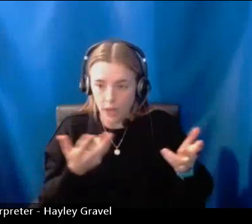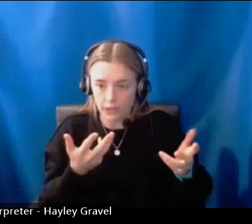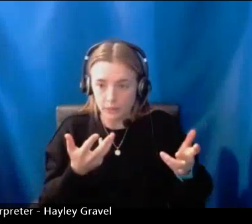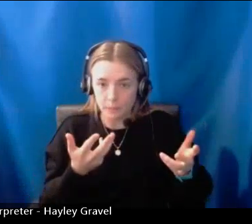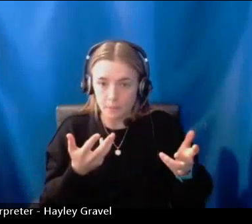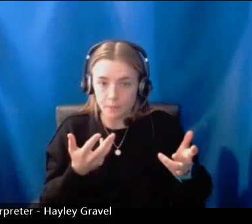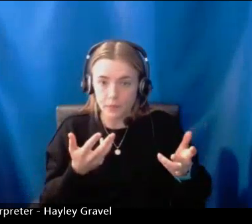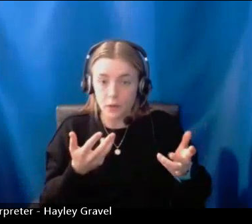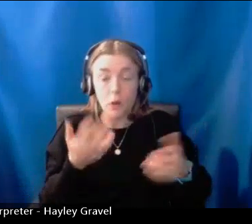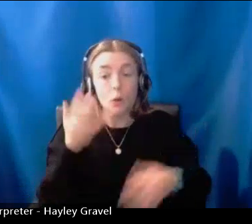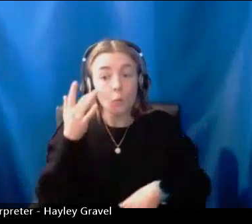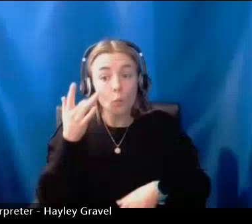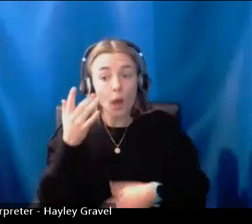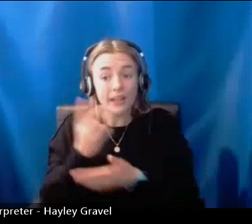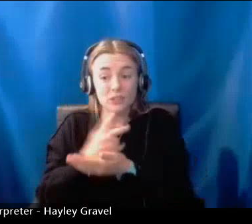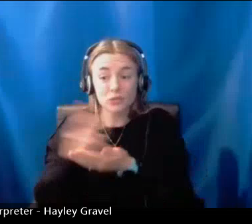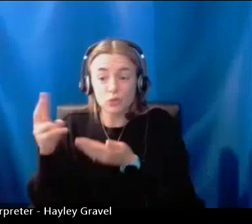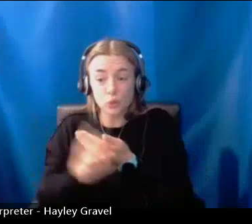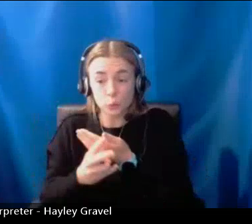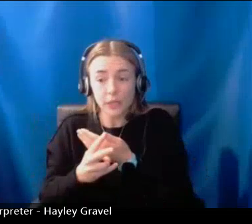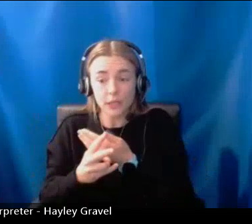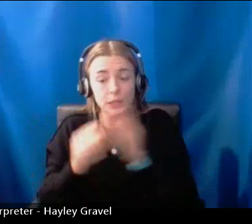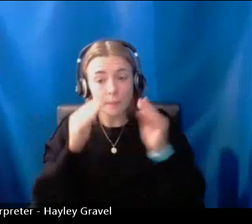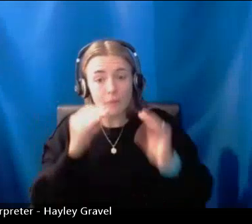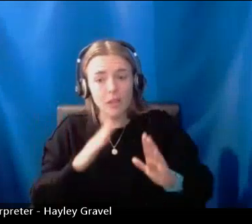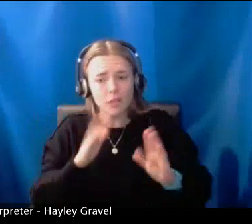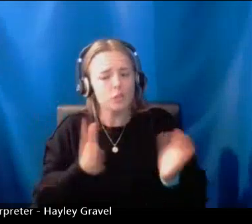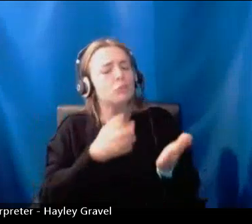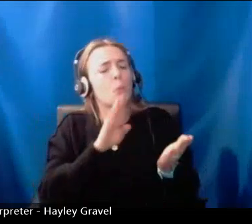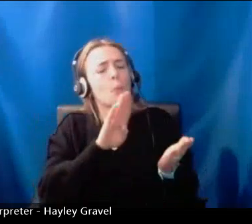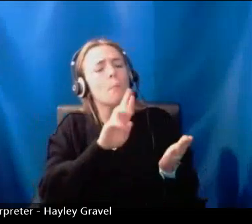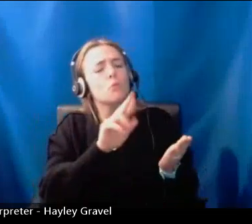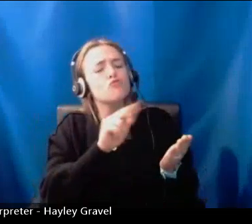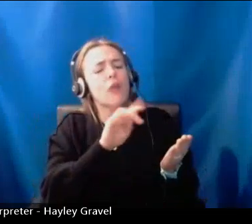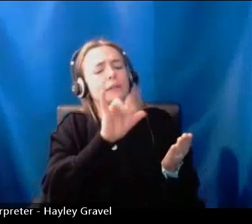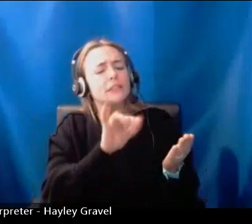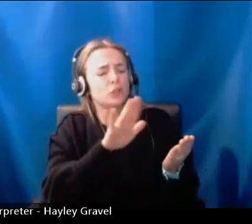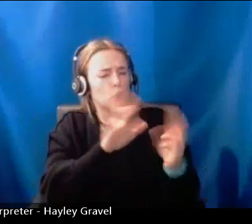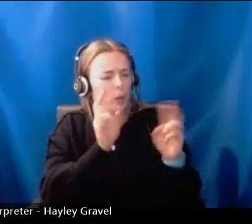you were going with this topic. Are you still thinking of that? Okay.